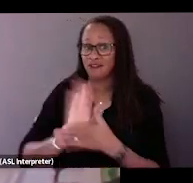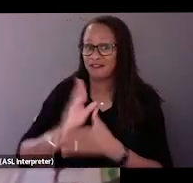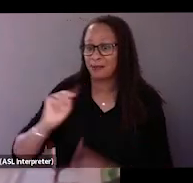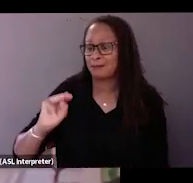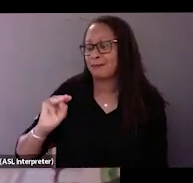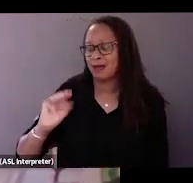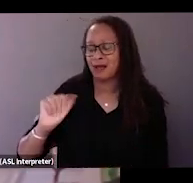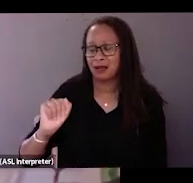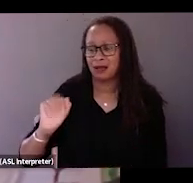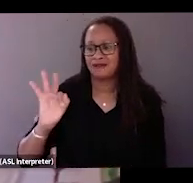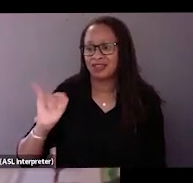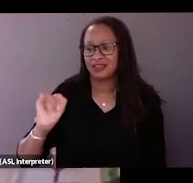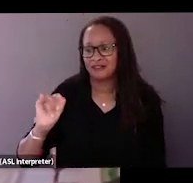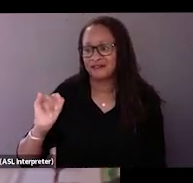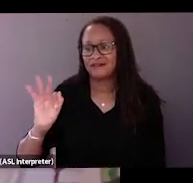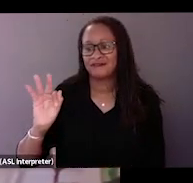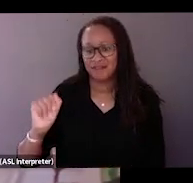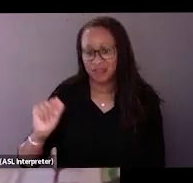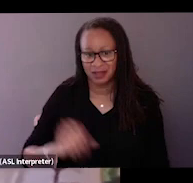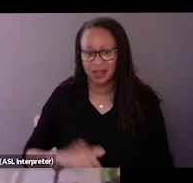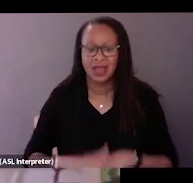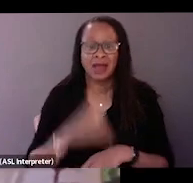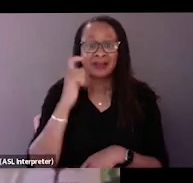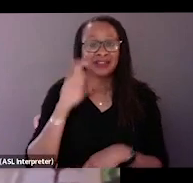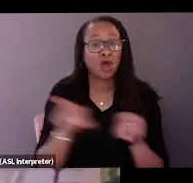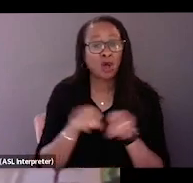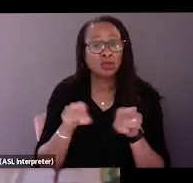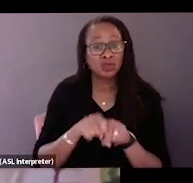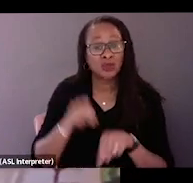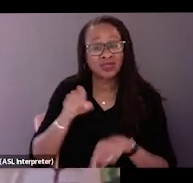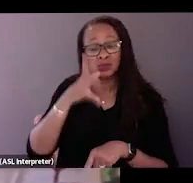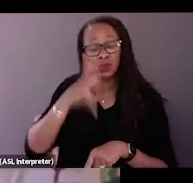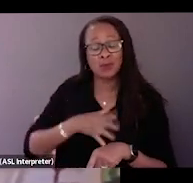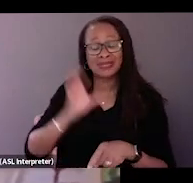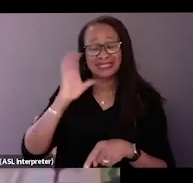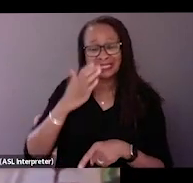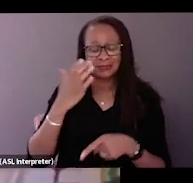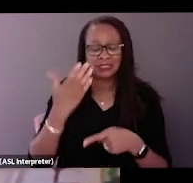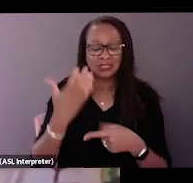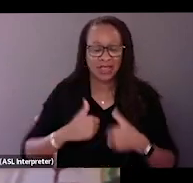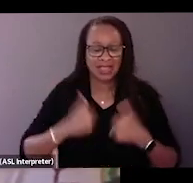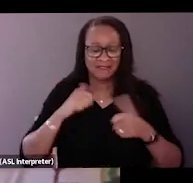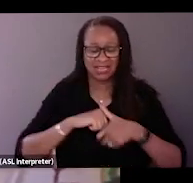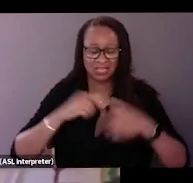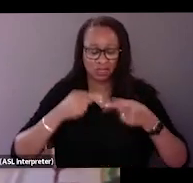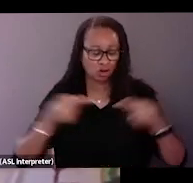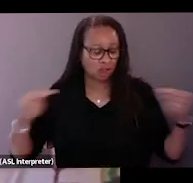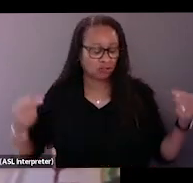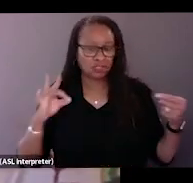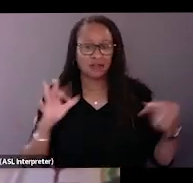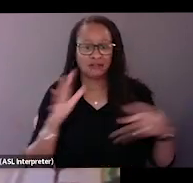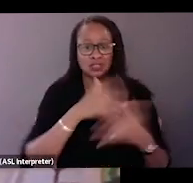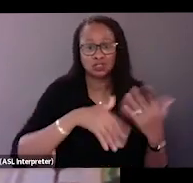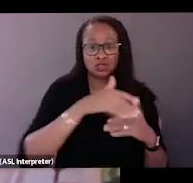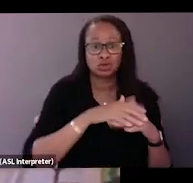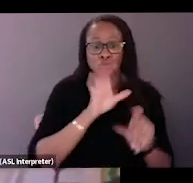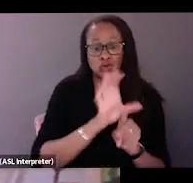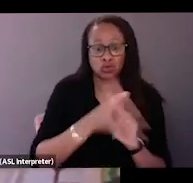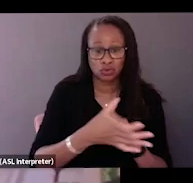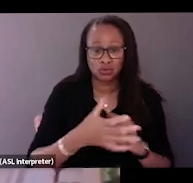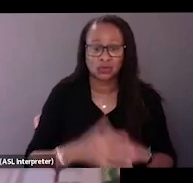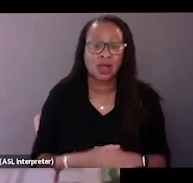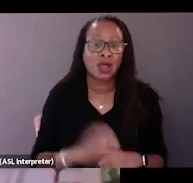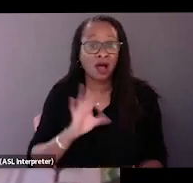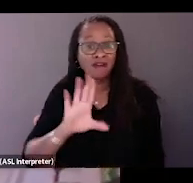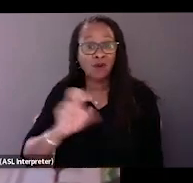way, because she also seems to live within these contrasts of social culture, or of